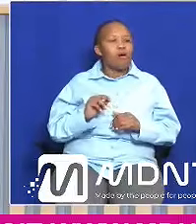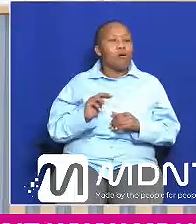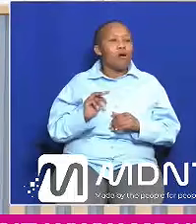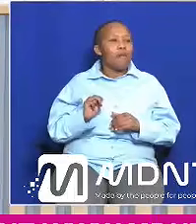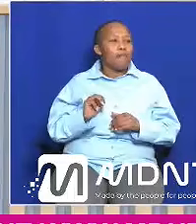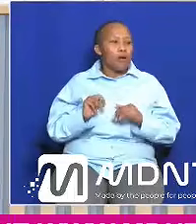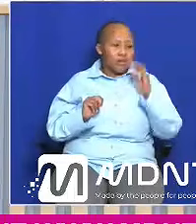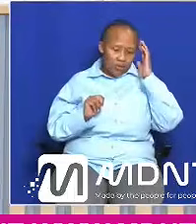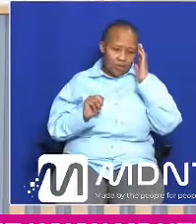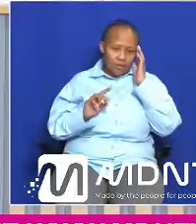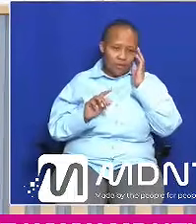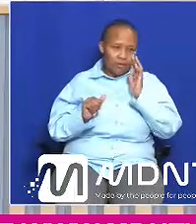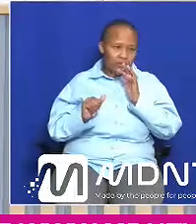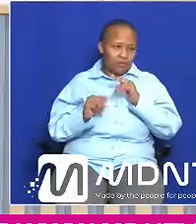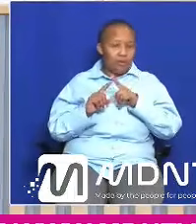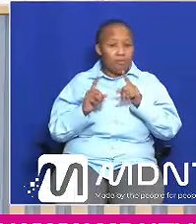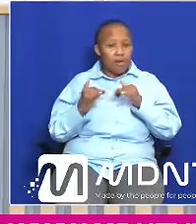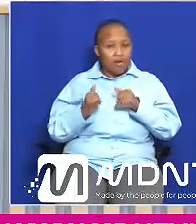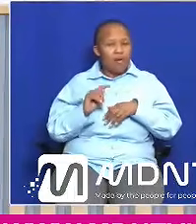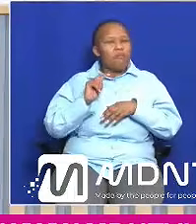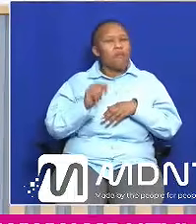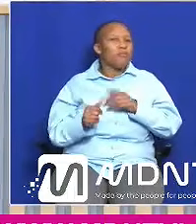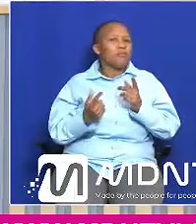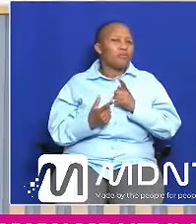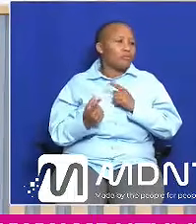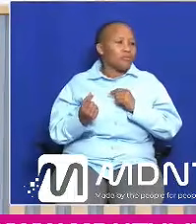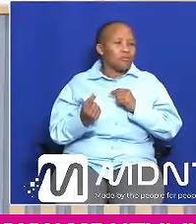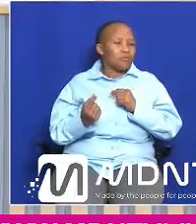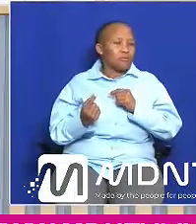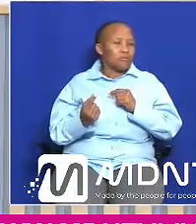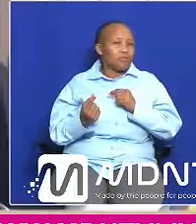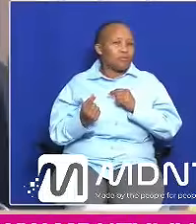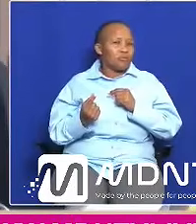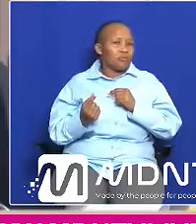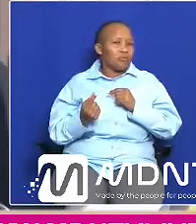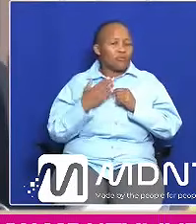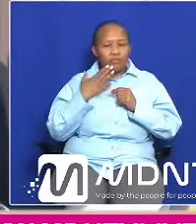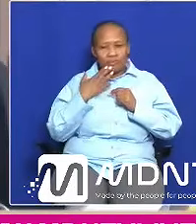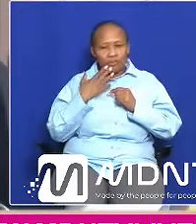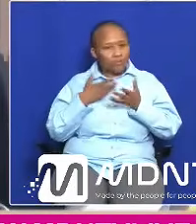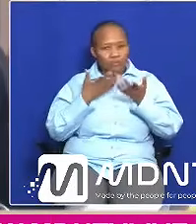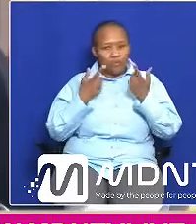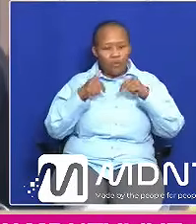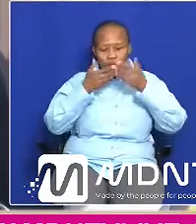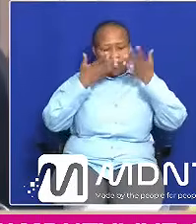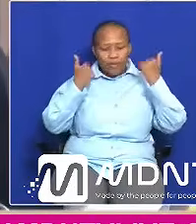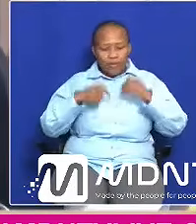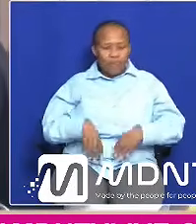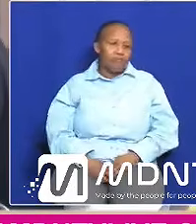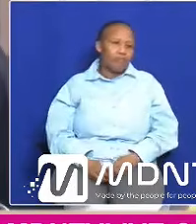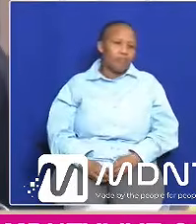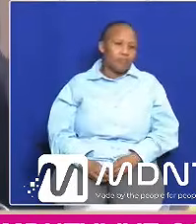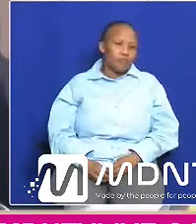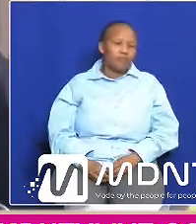made a payment, that we don't know. sorry, the only thing we've got is the reference that we've